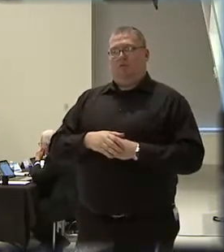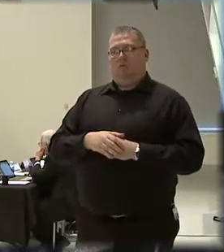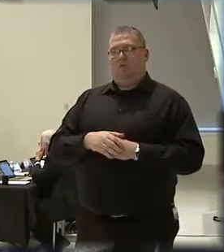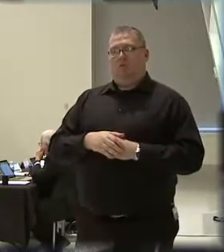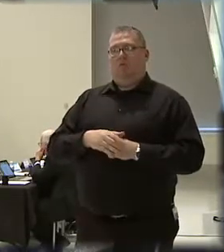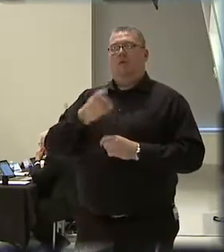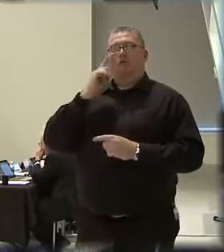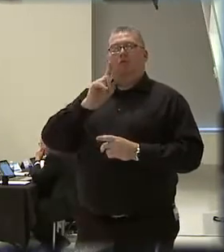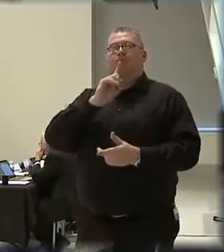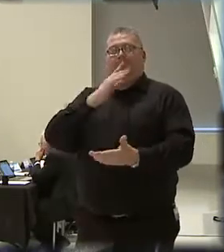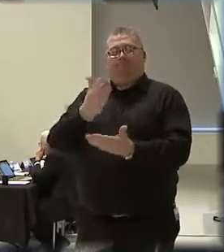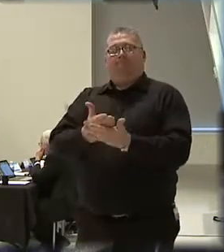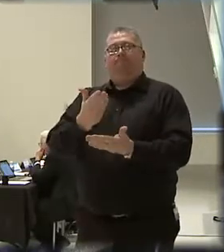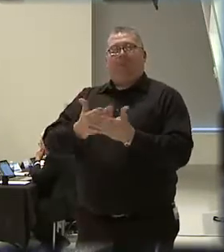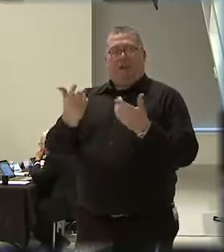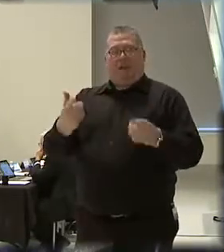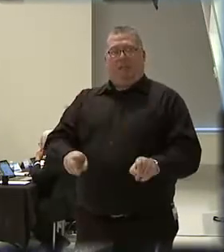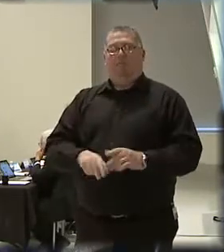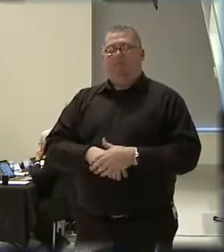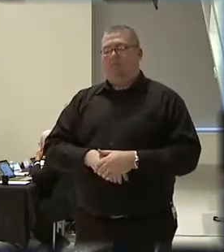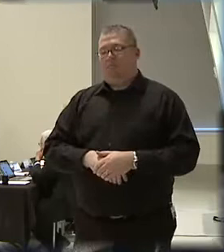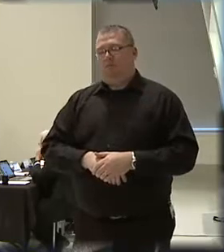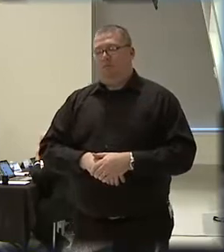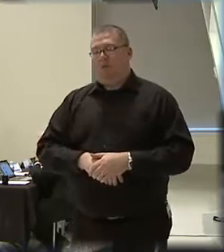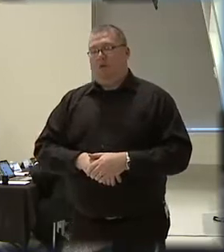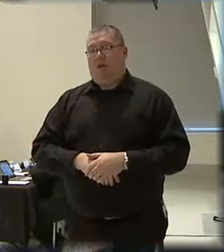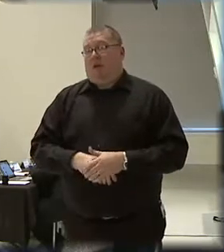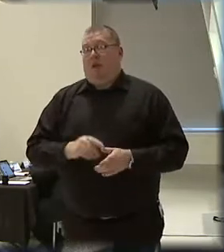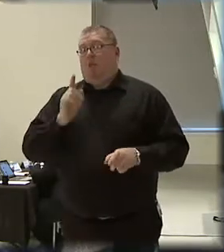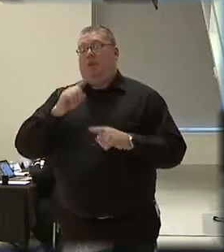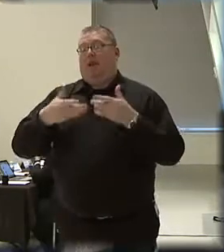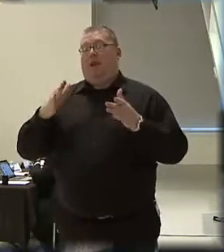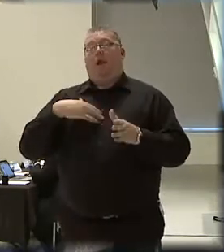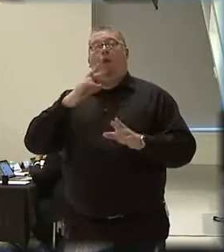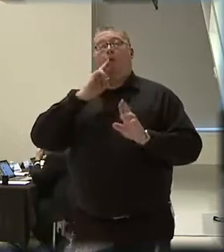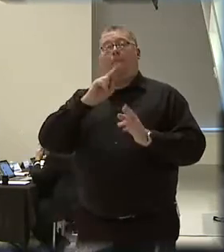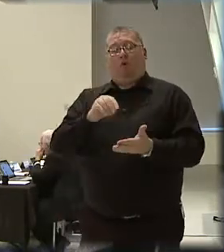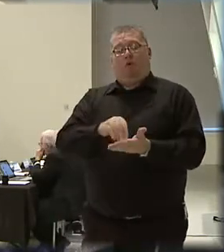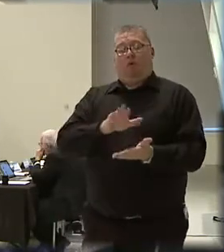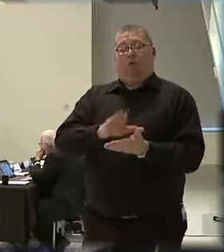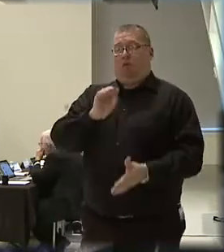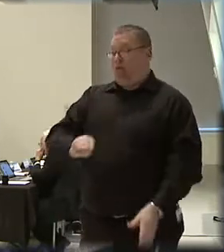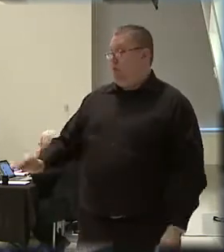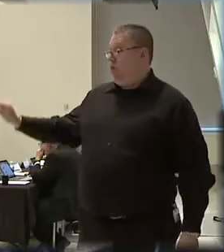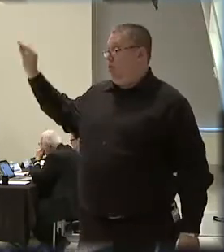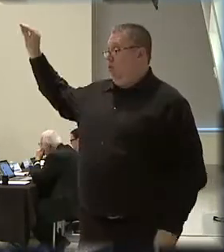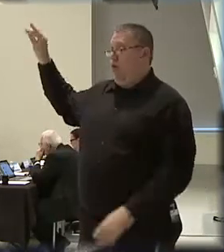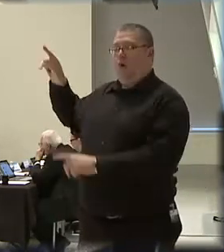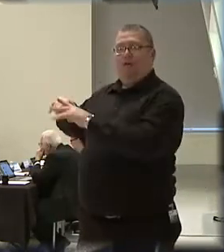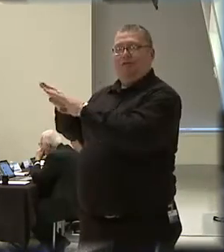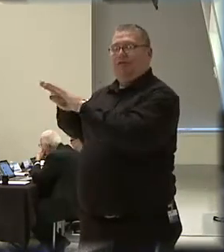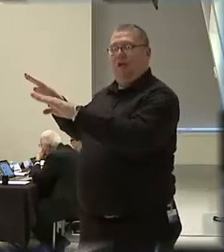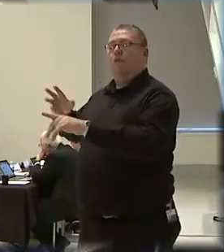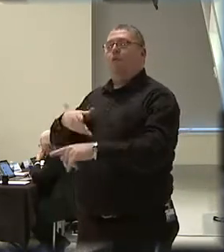Determined not to let our report sit on the shelf, I also made the following additional